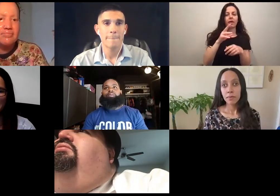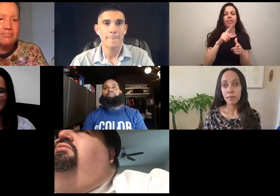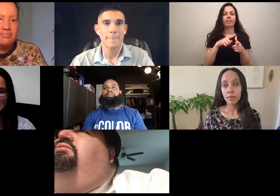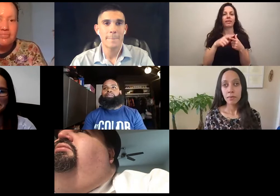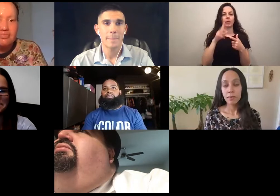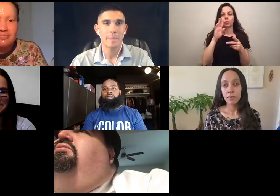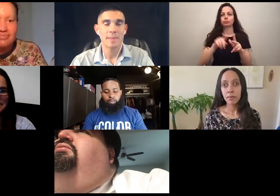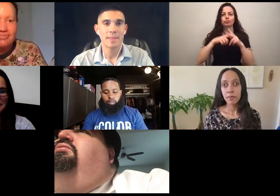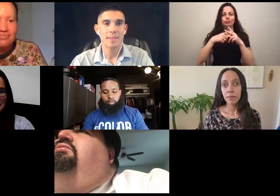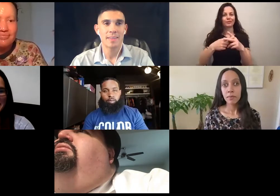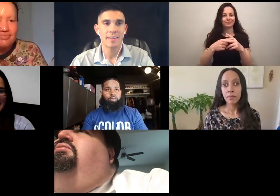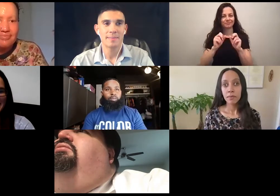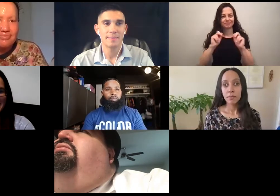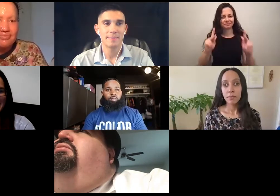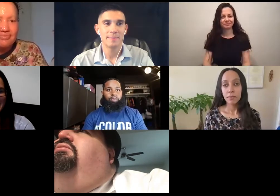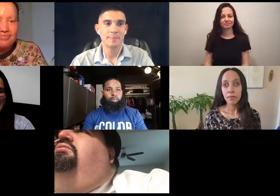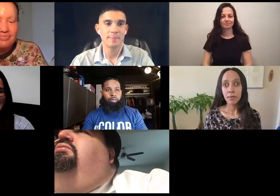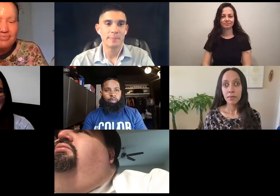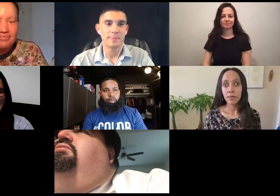jump right in.